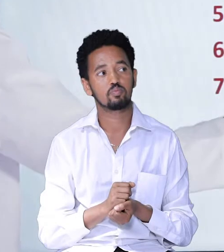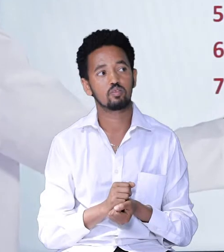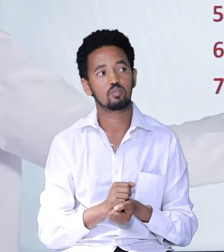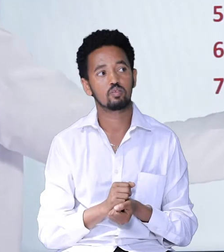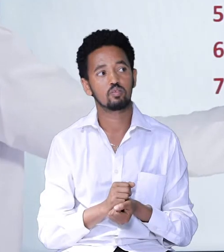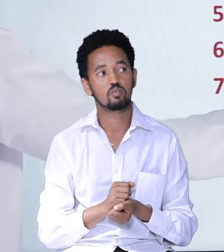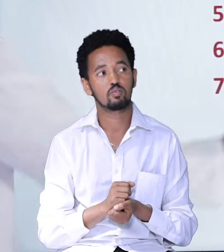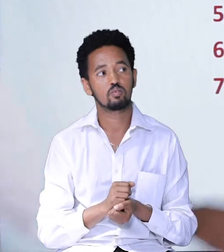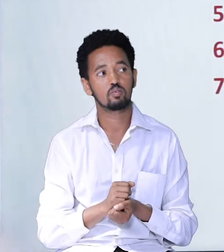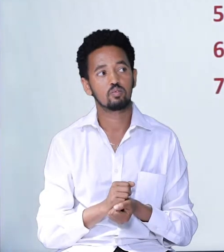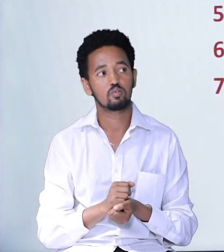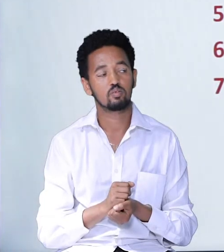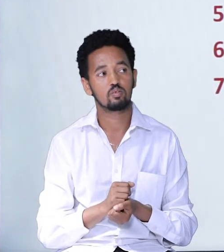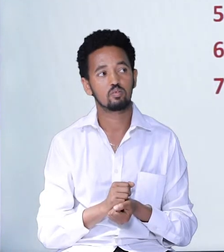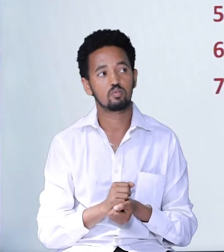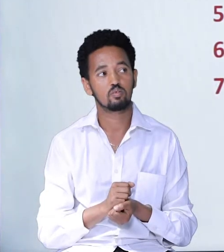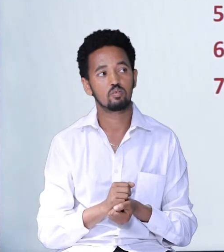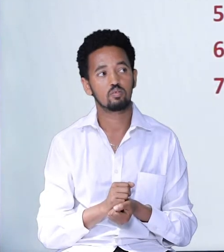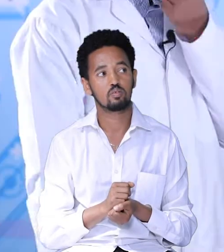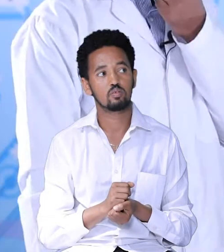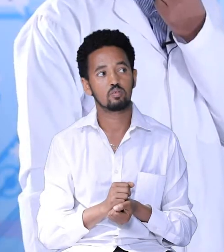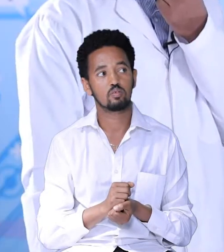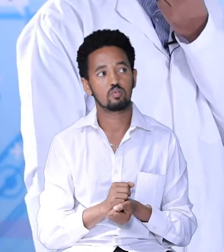maybe 1, 1.